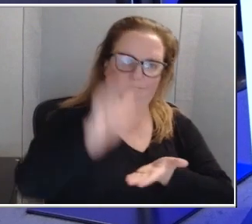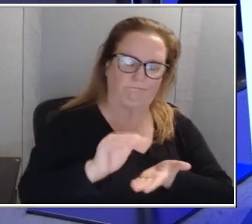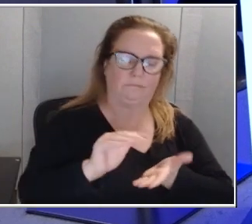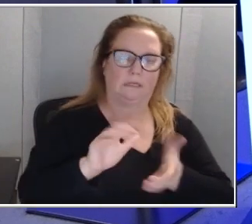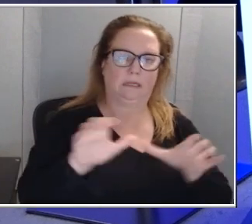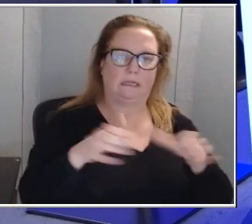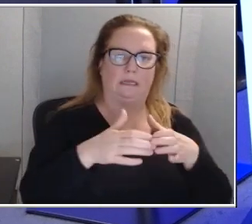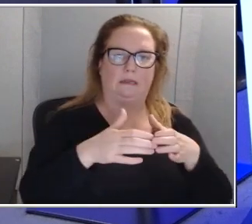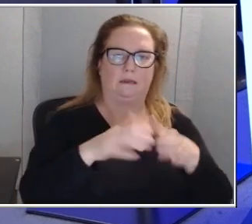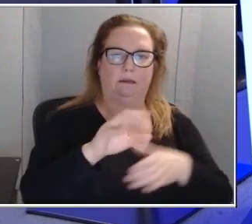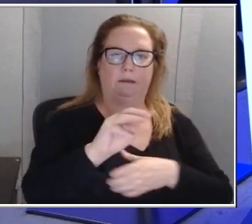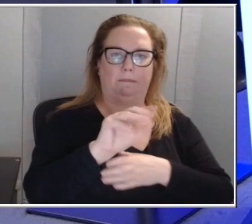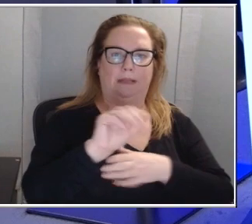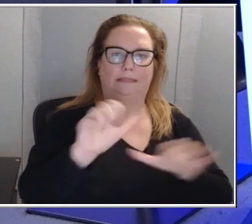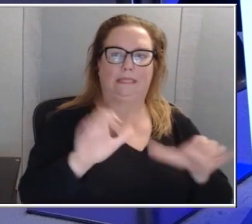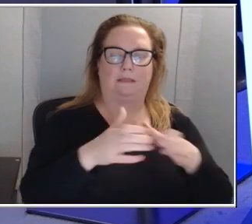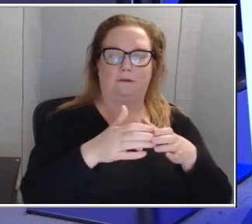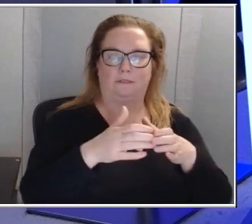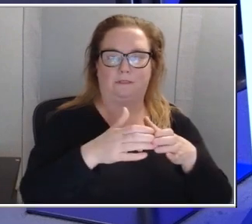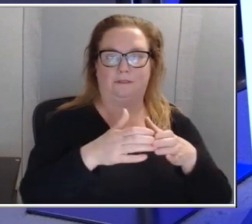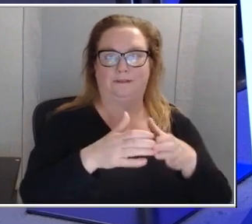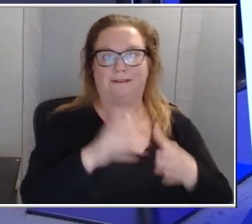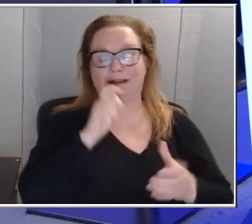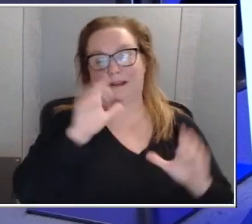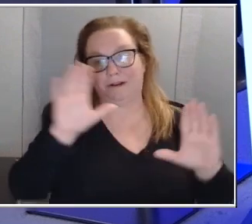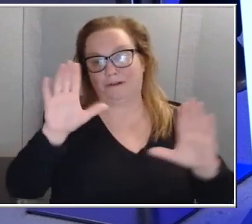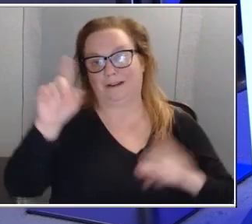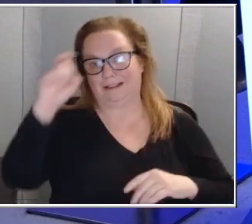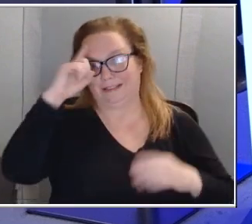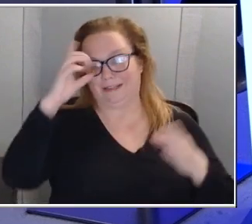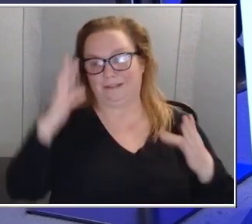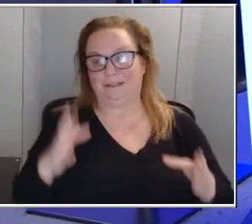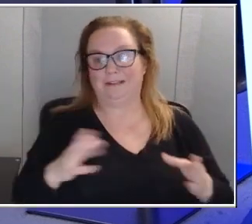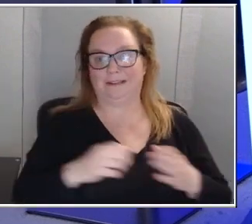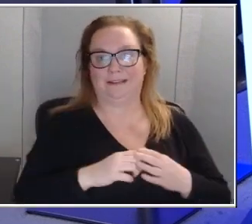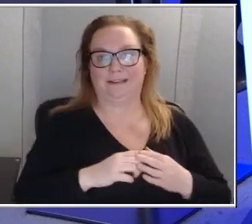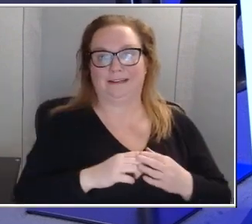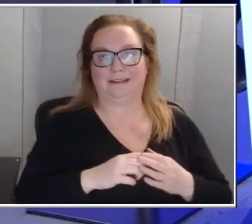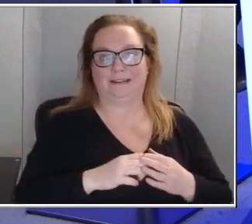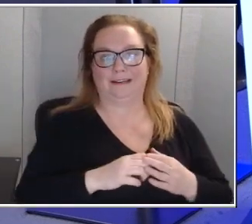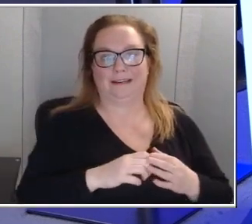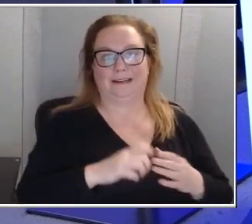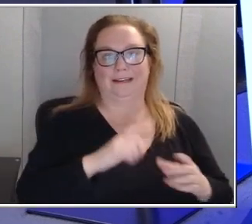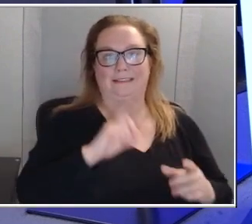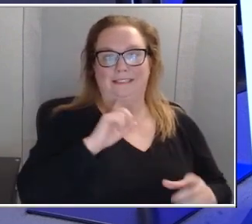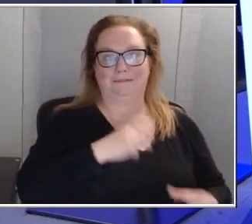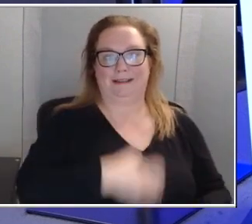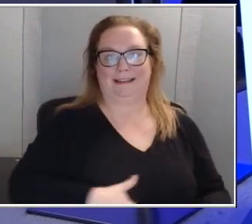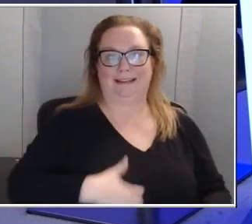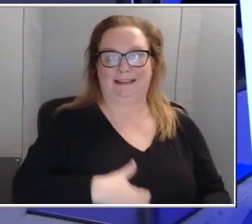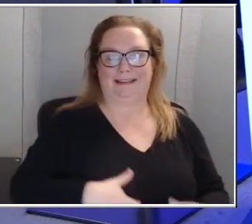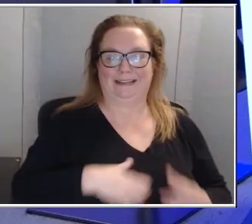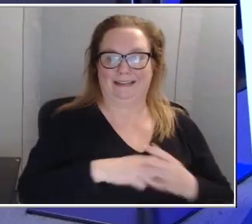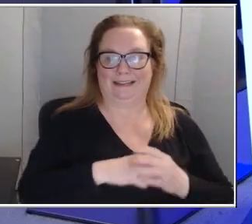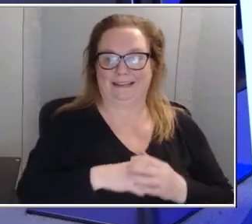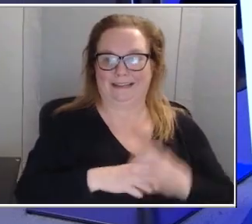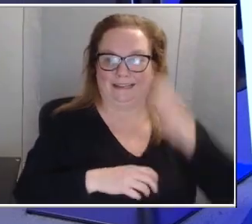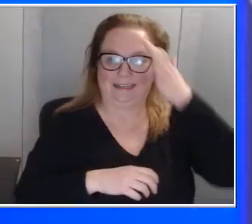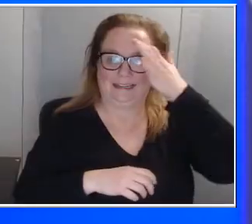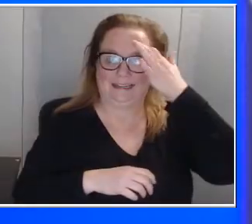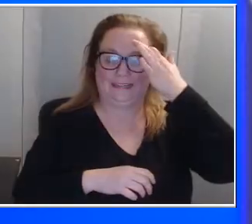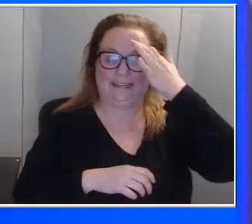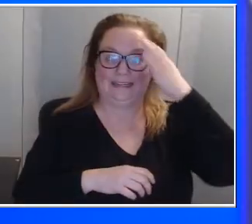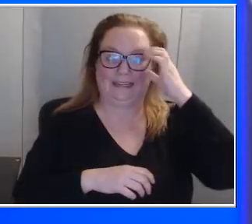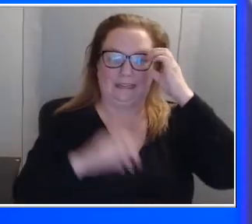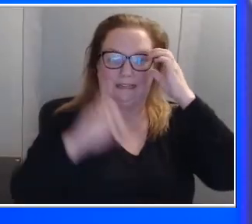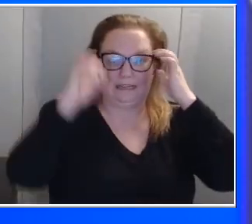than great leadership? It was a governor who... I need some anti-nausea drugs right now. It was a